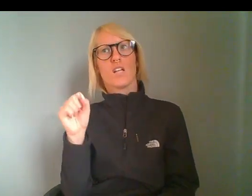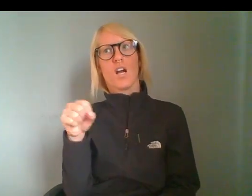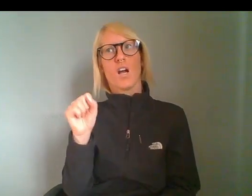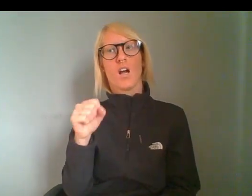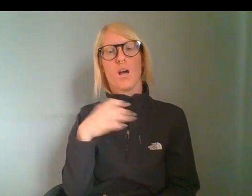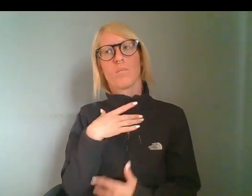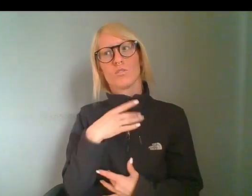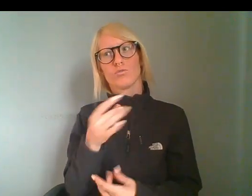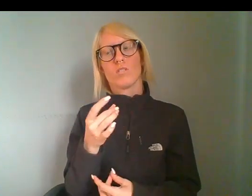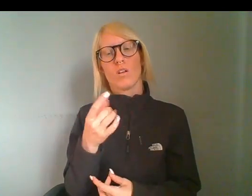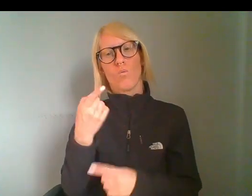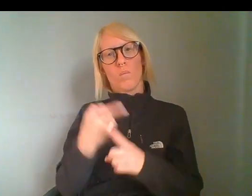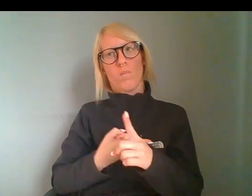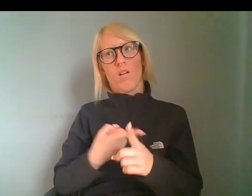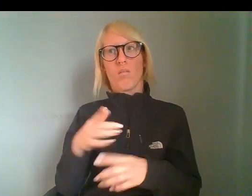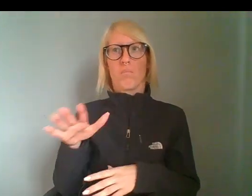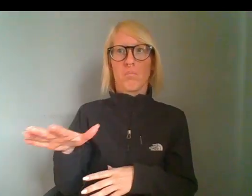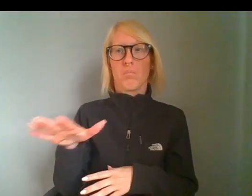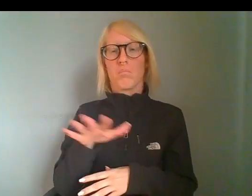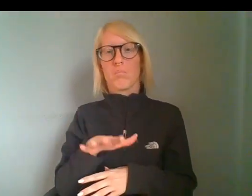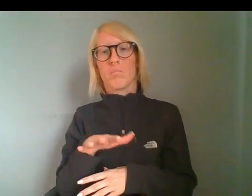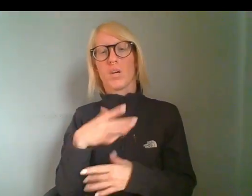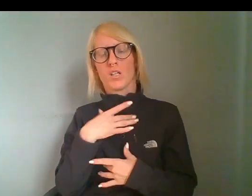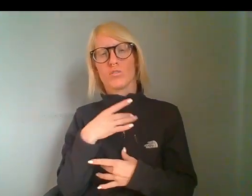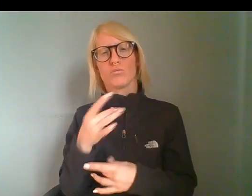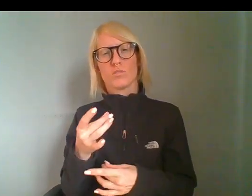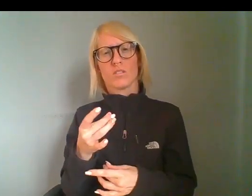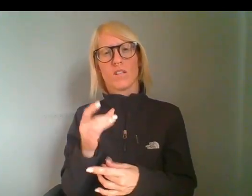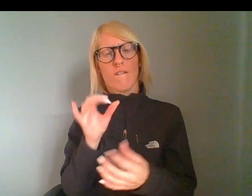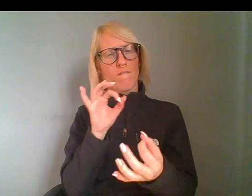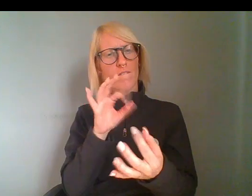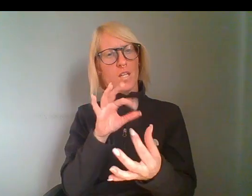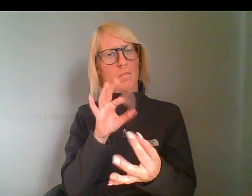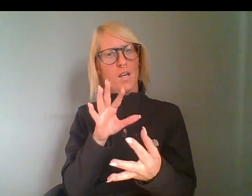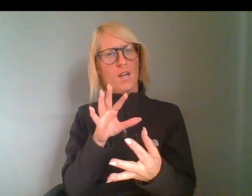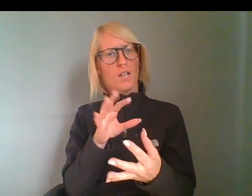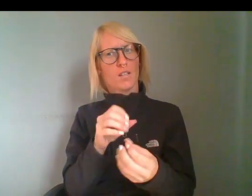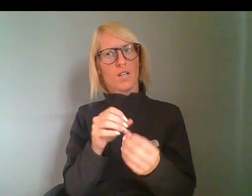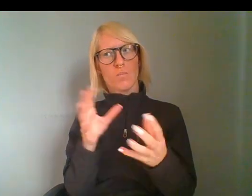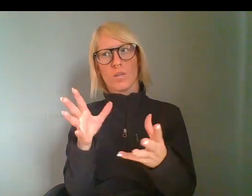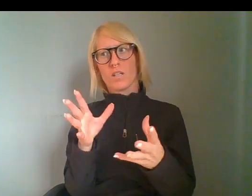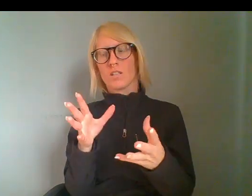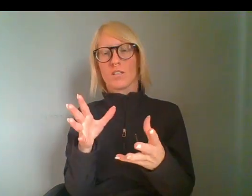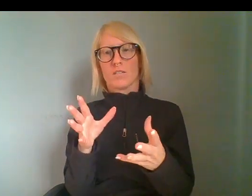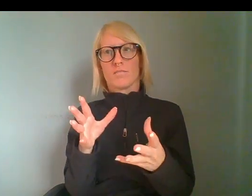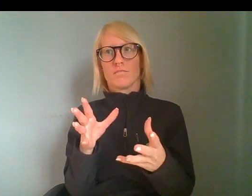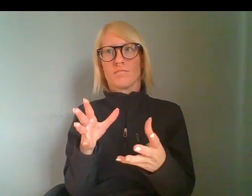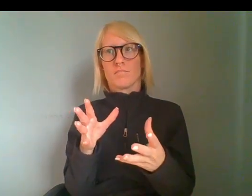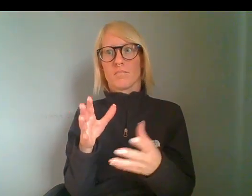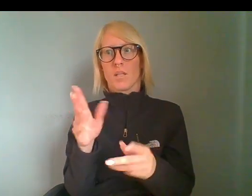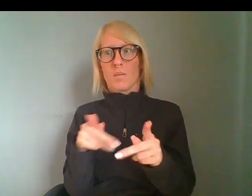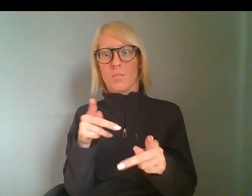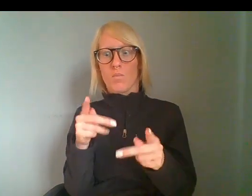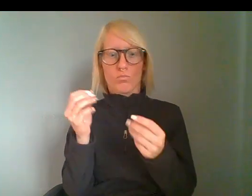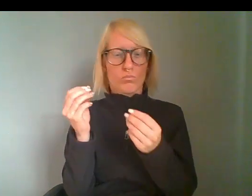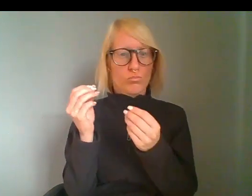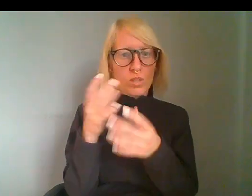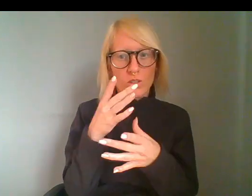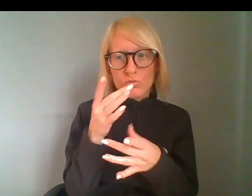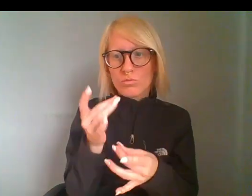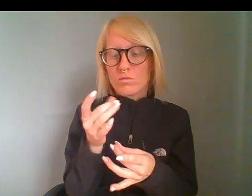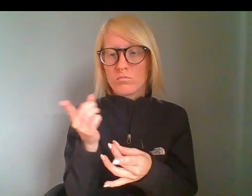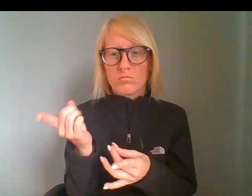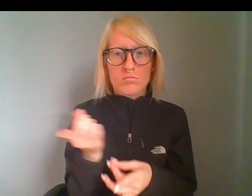doing it for a month or so I'm interested in your feedback about how many inquiries, how much you paid, and, you